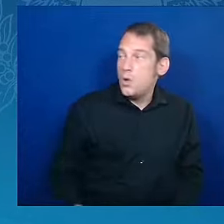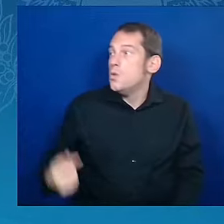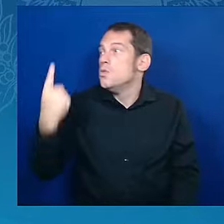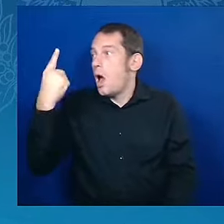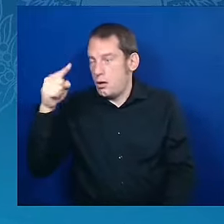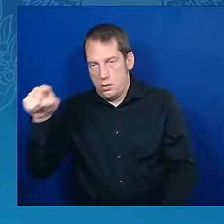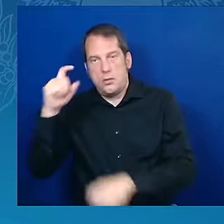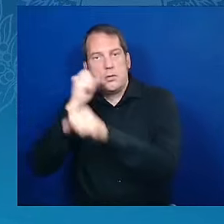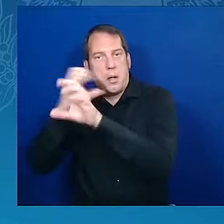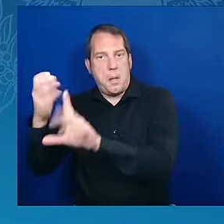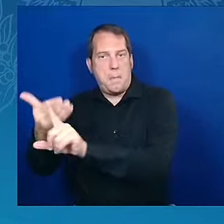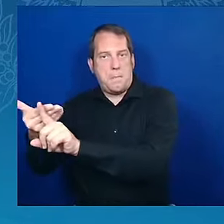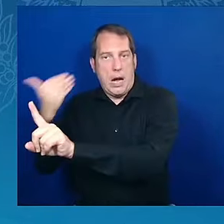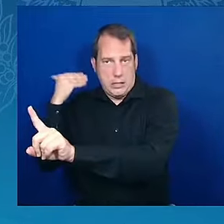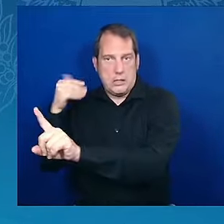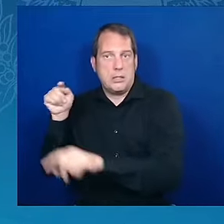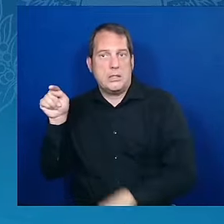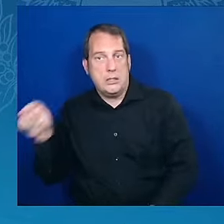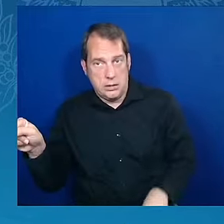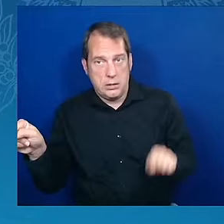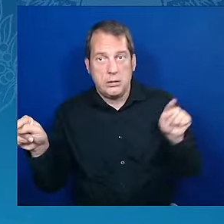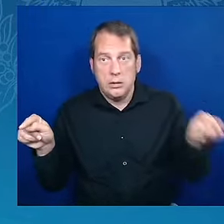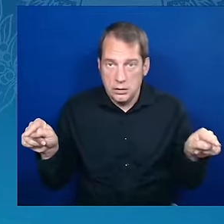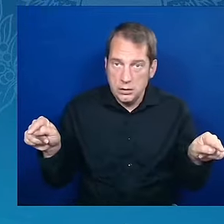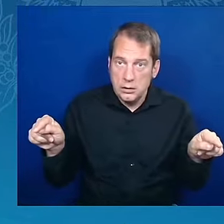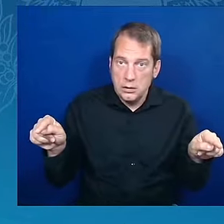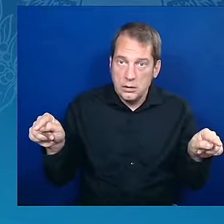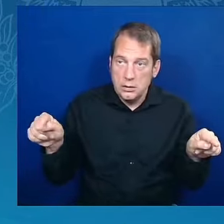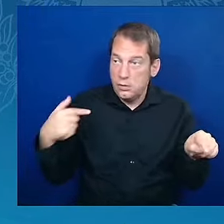And we are fighting for the future.